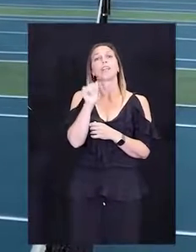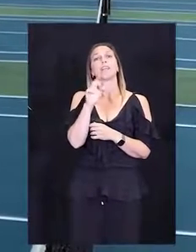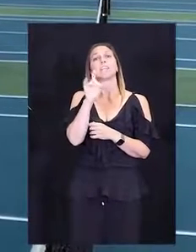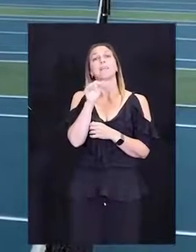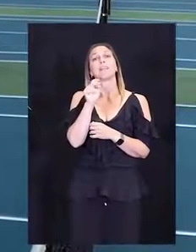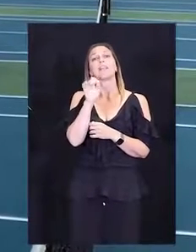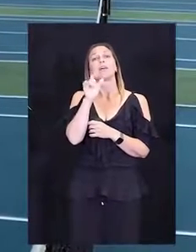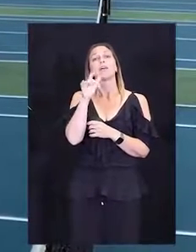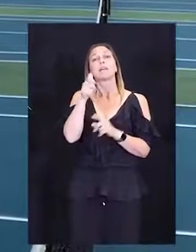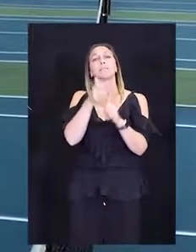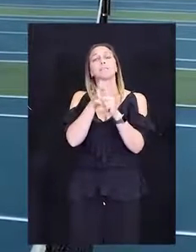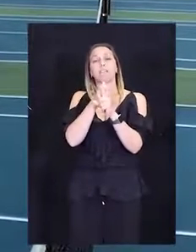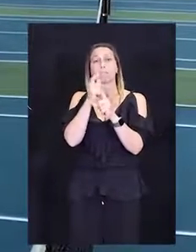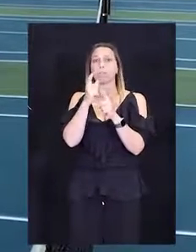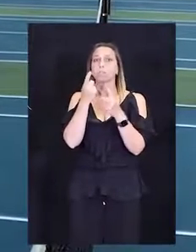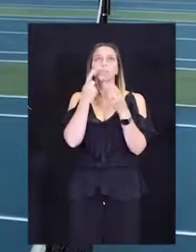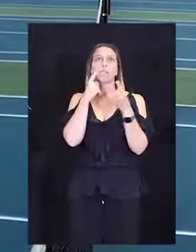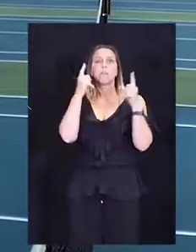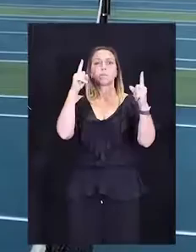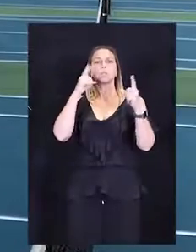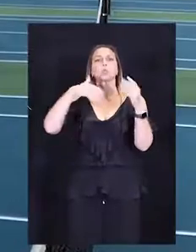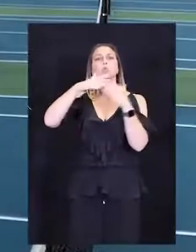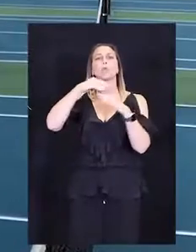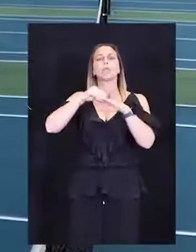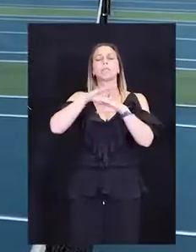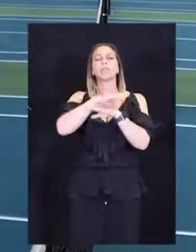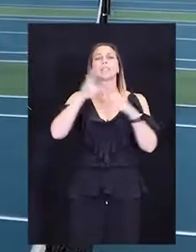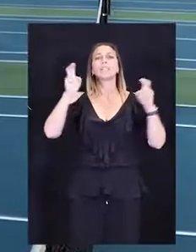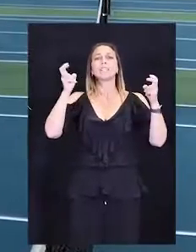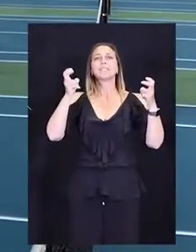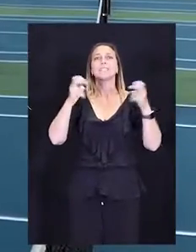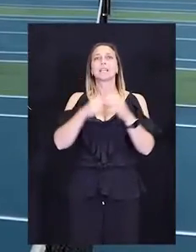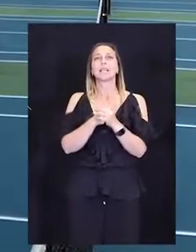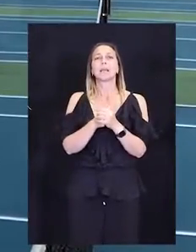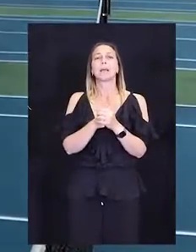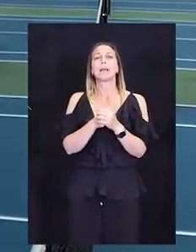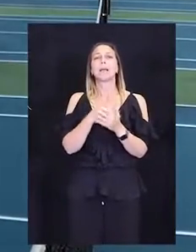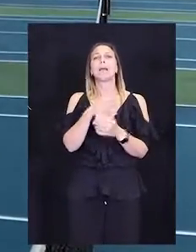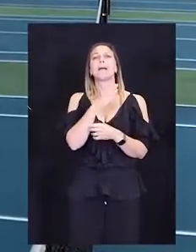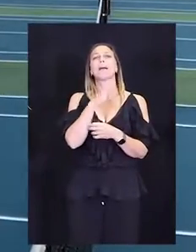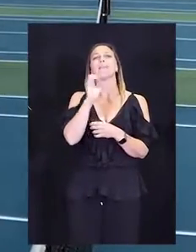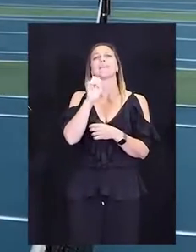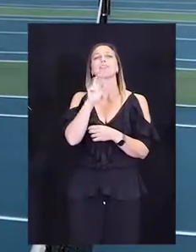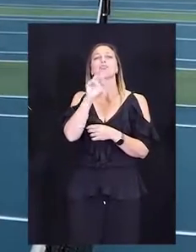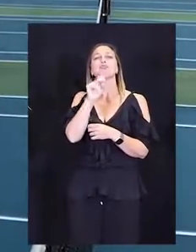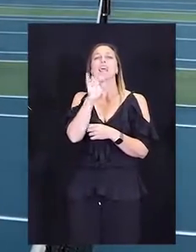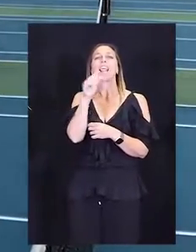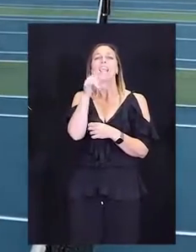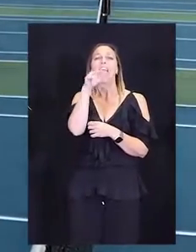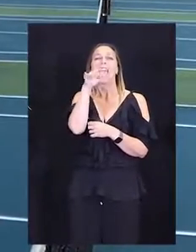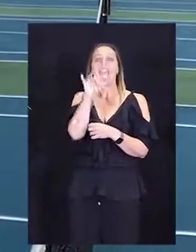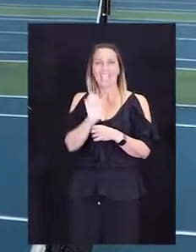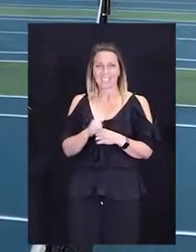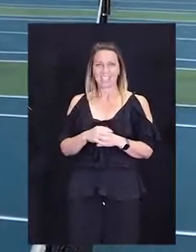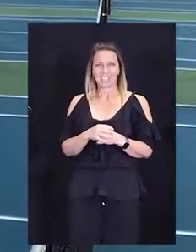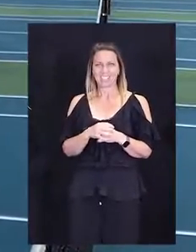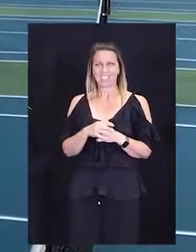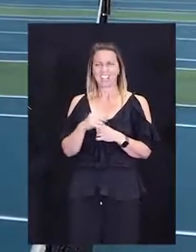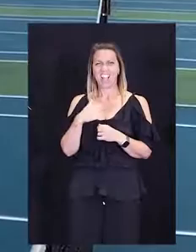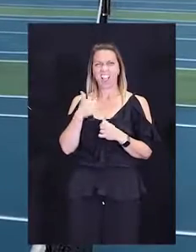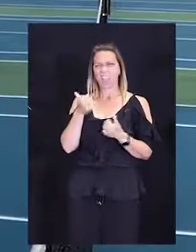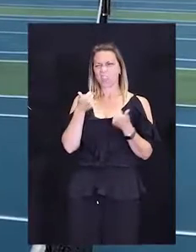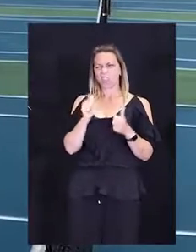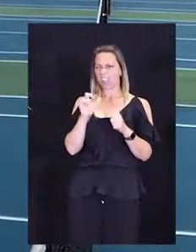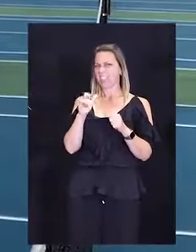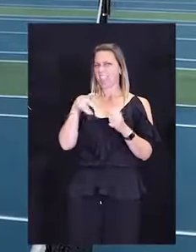D'Amelio, one of the greatest social influencers of our generation, would say, be a renegade, renegade, renegade. Did I do